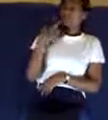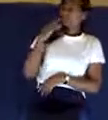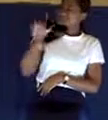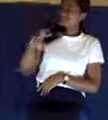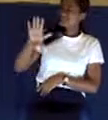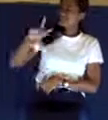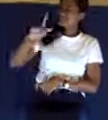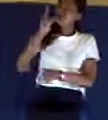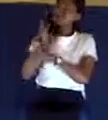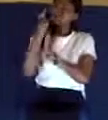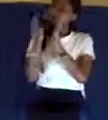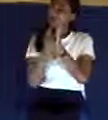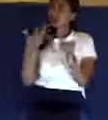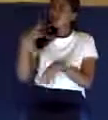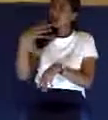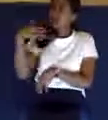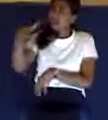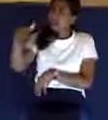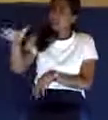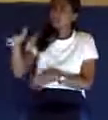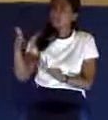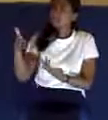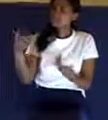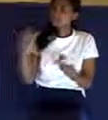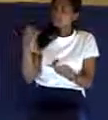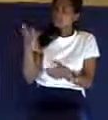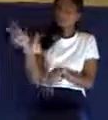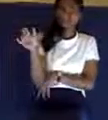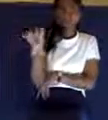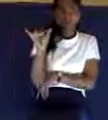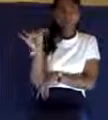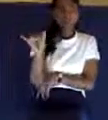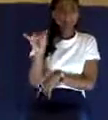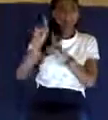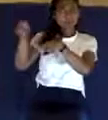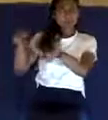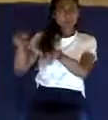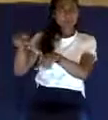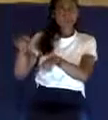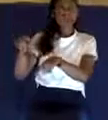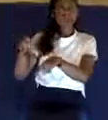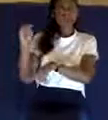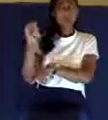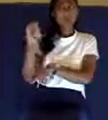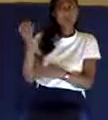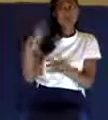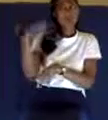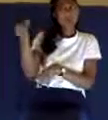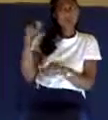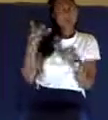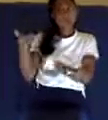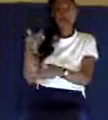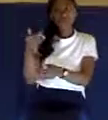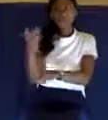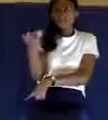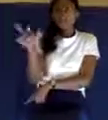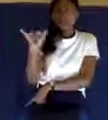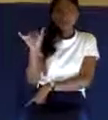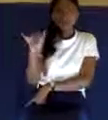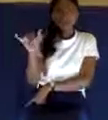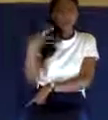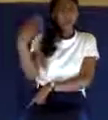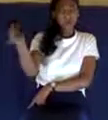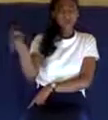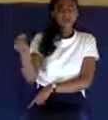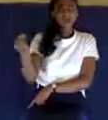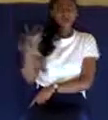Return thou after thy sister-in-law. Look, Ruth, Orpah's returned back. You do the same thing. And now it's Ruth's turn to give a speech.